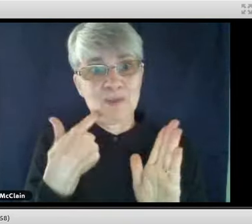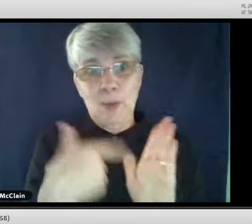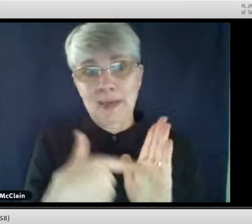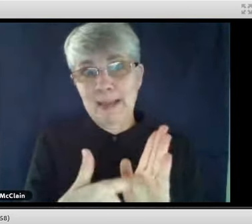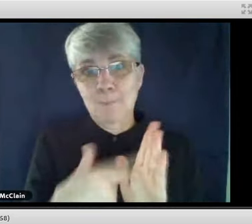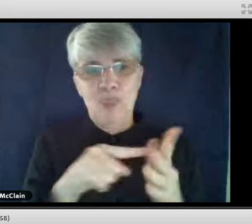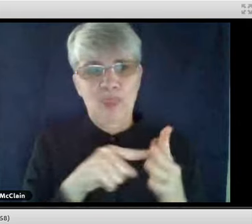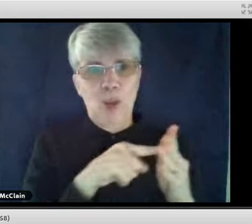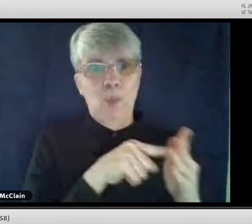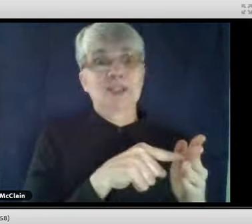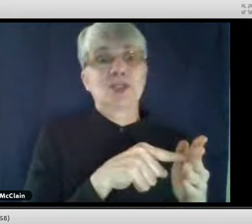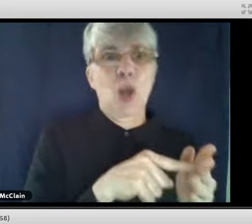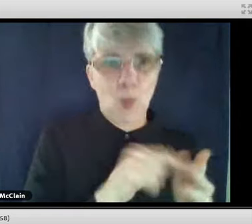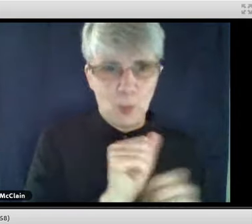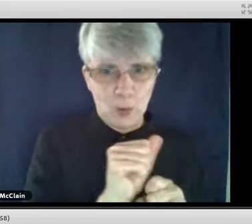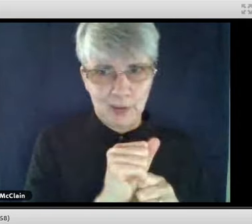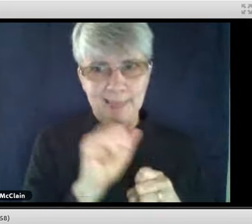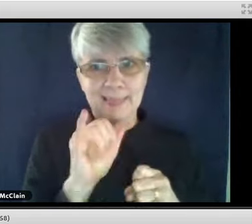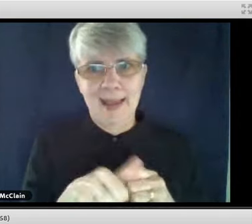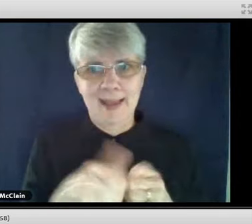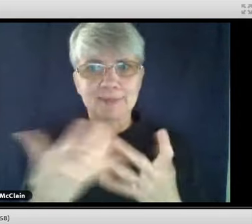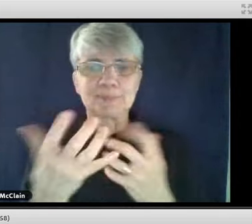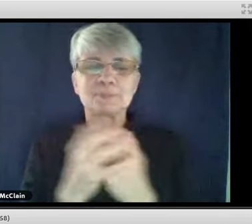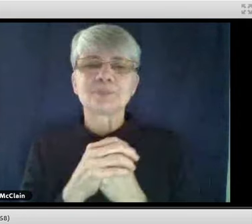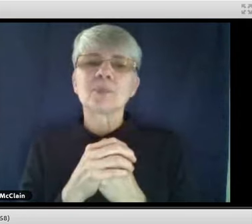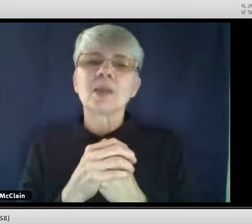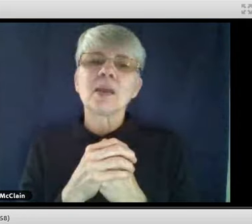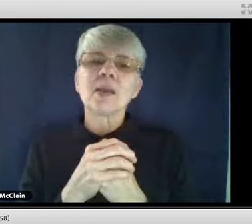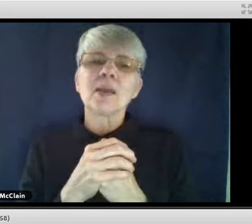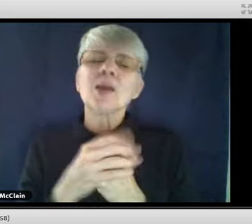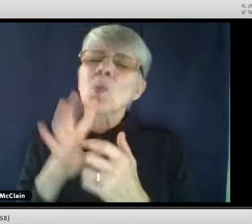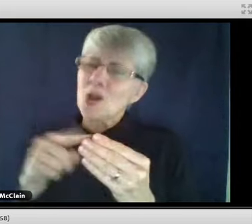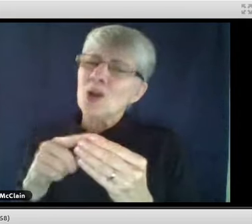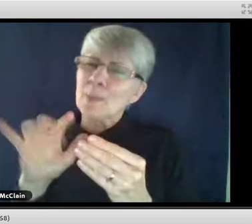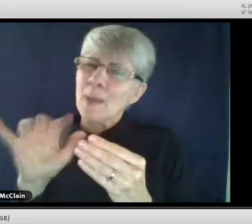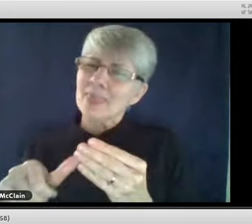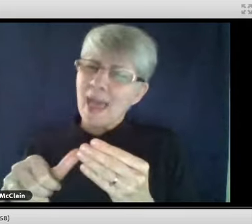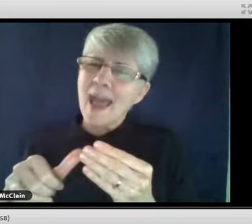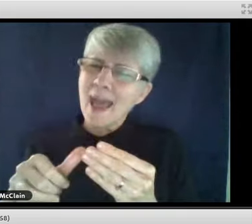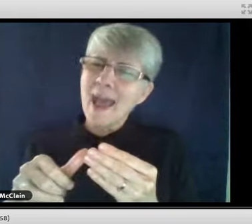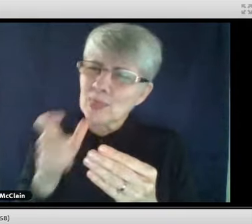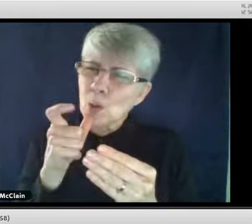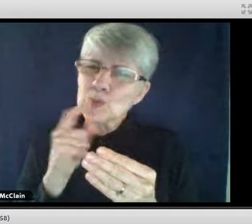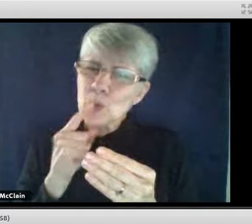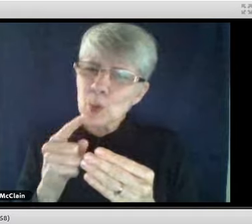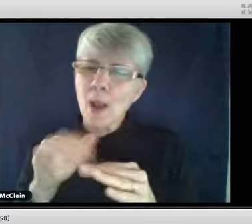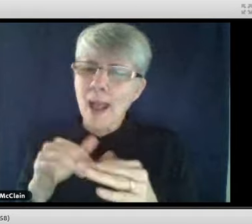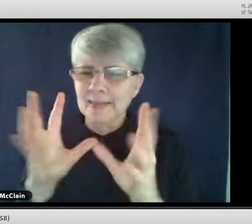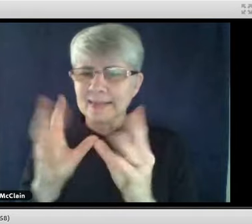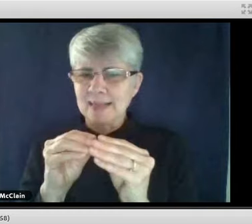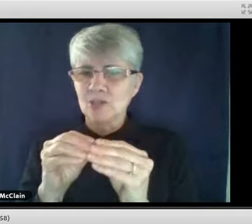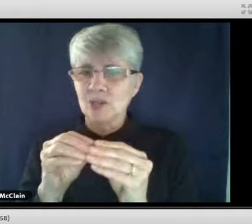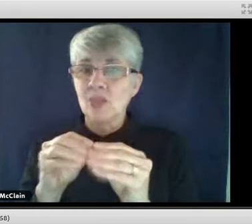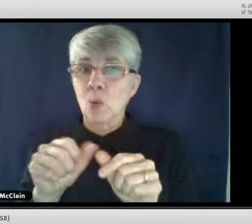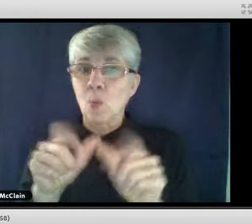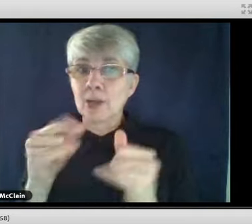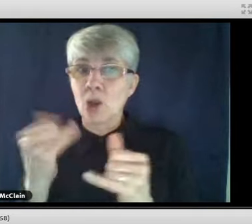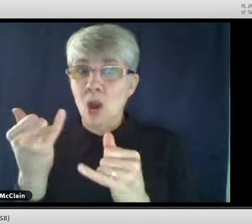what the original work is. And we talked about that. For those who were at the session, the webinar last